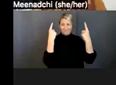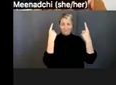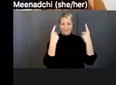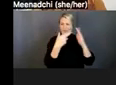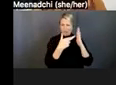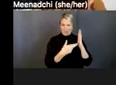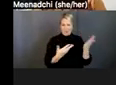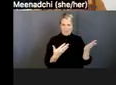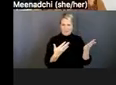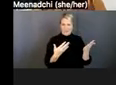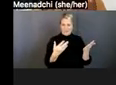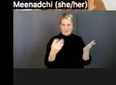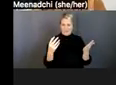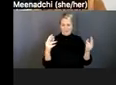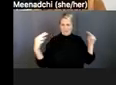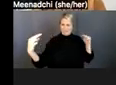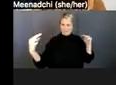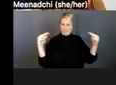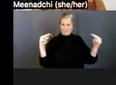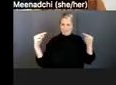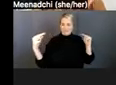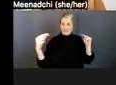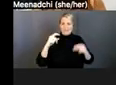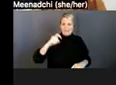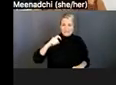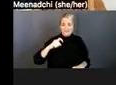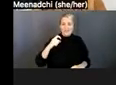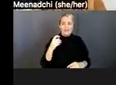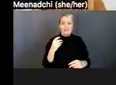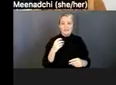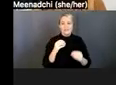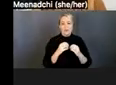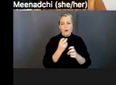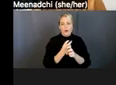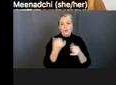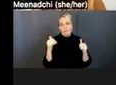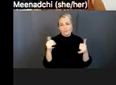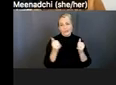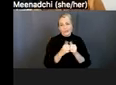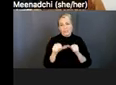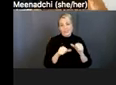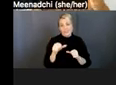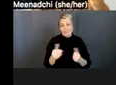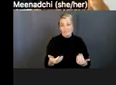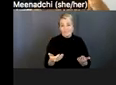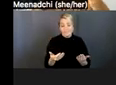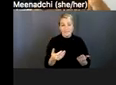rules we're each coming with, what those needs are, it becomes harder to play with each other. So some examples of like, you